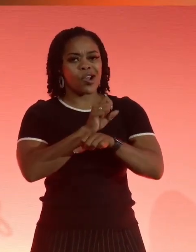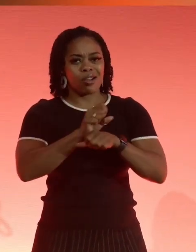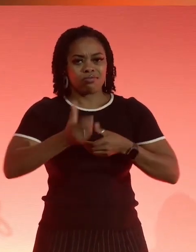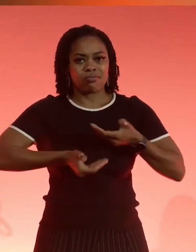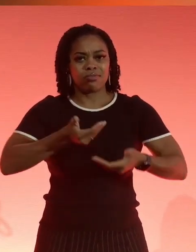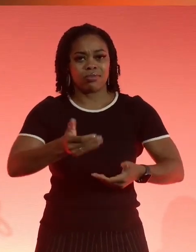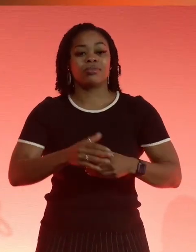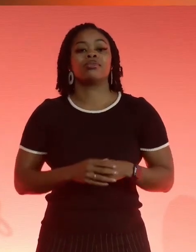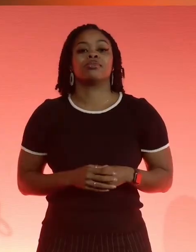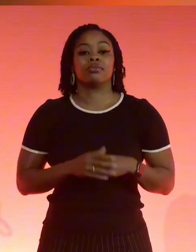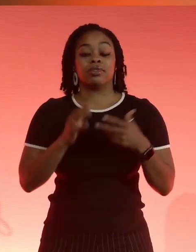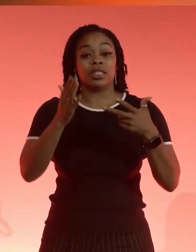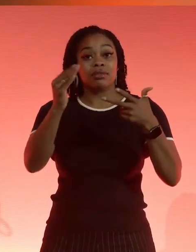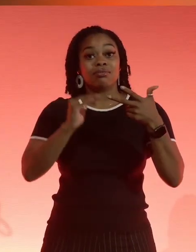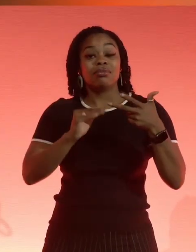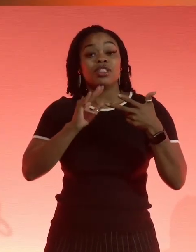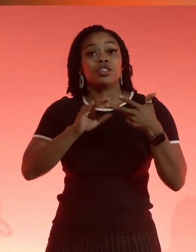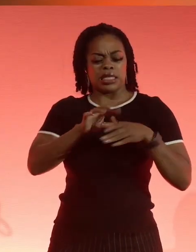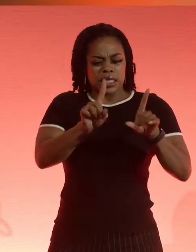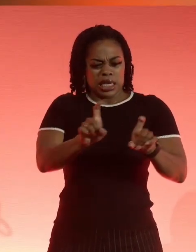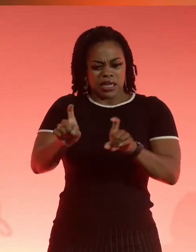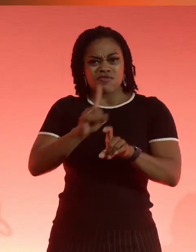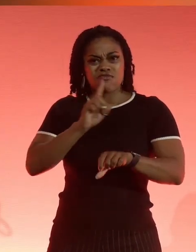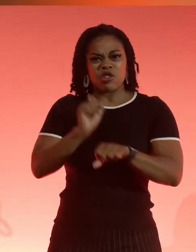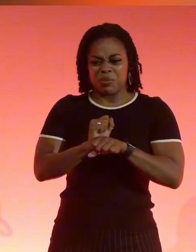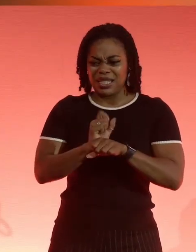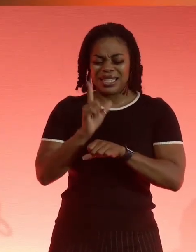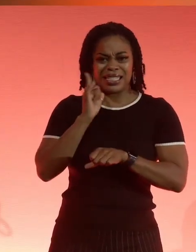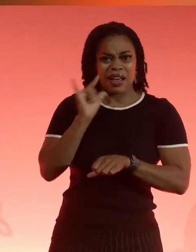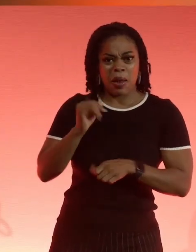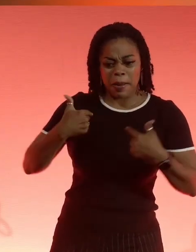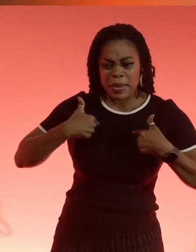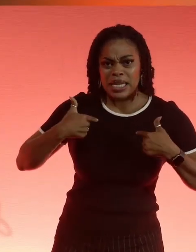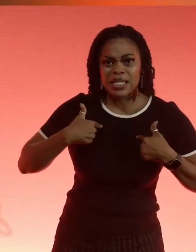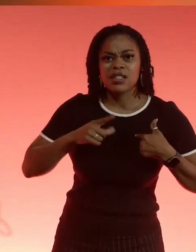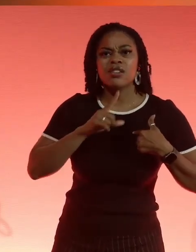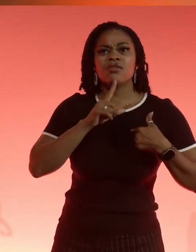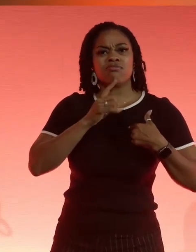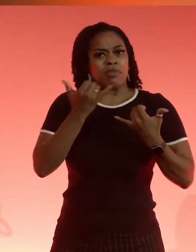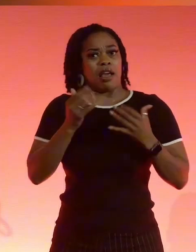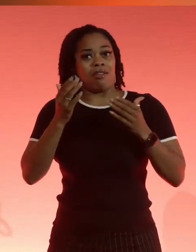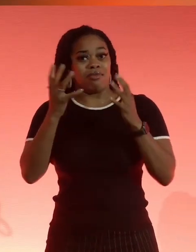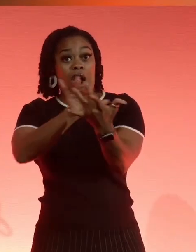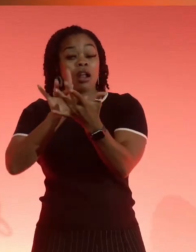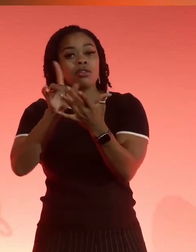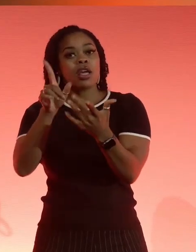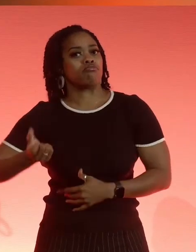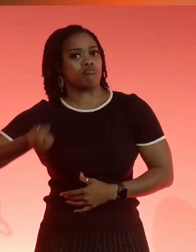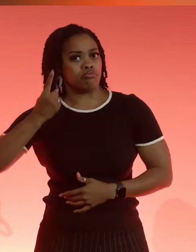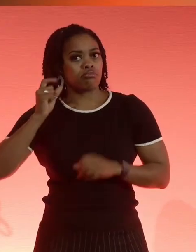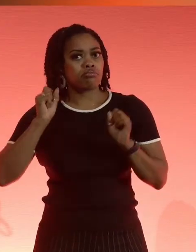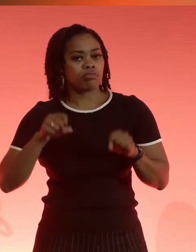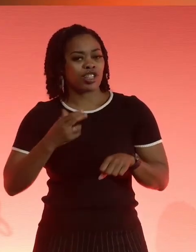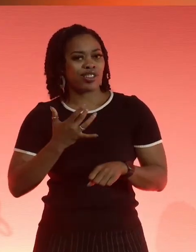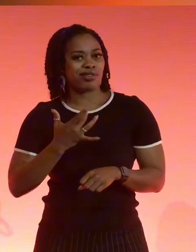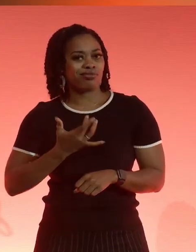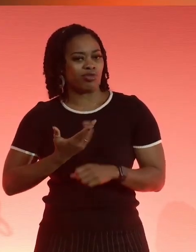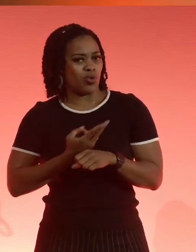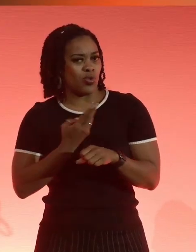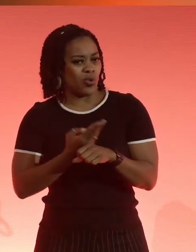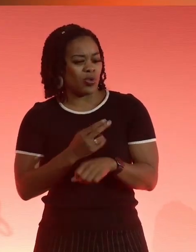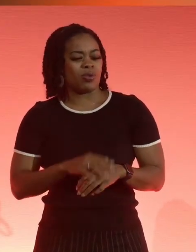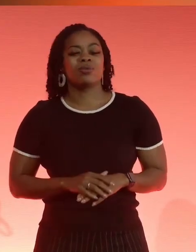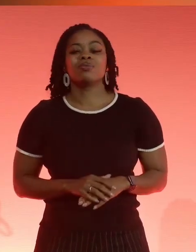you test your content. Does it sound like you? Does it actually resonate with the audience that you're trying to reach? Now, many of you